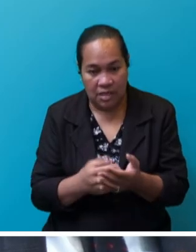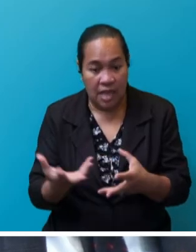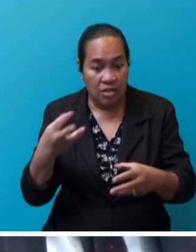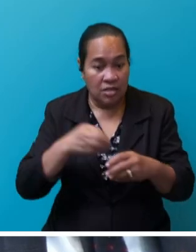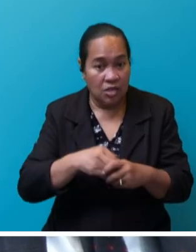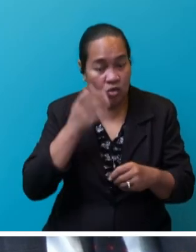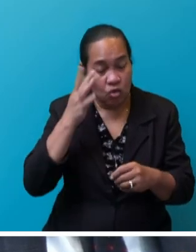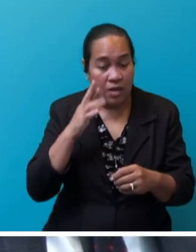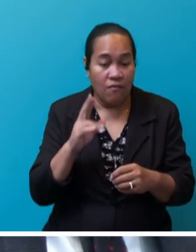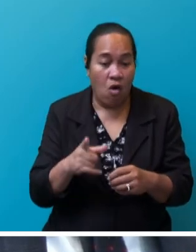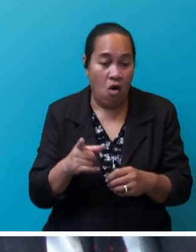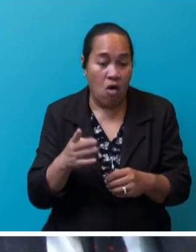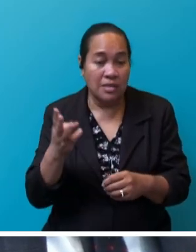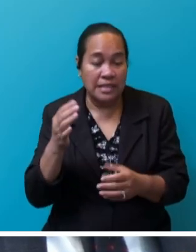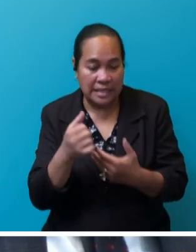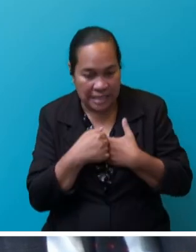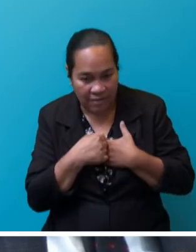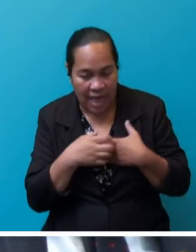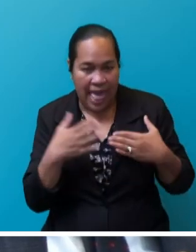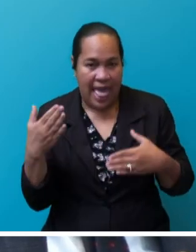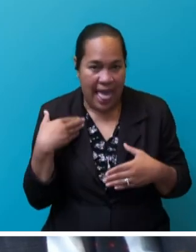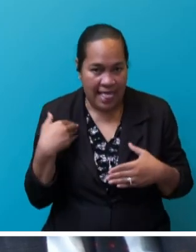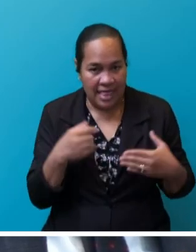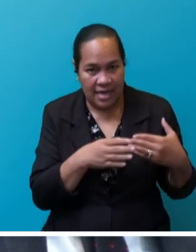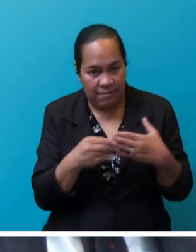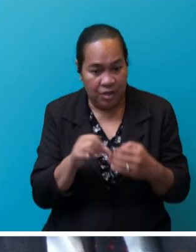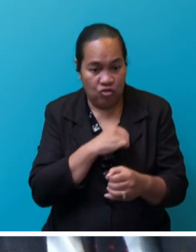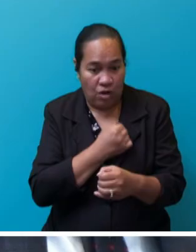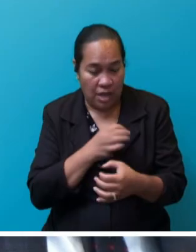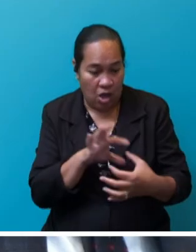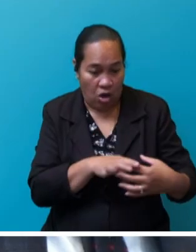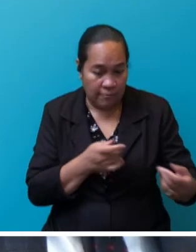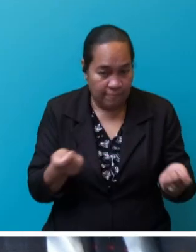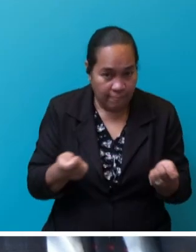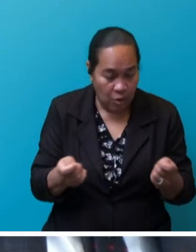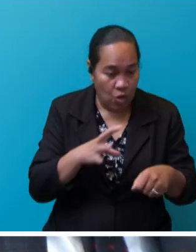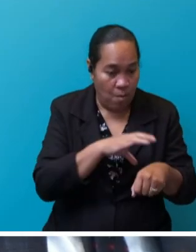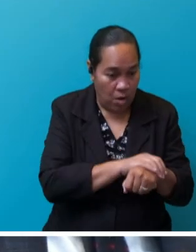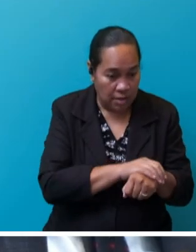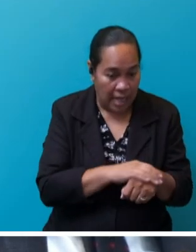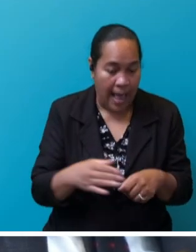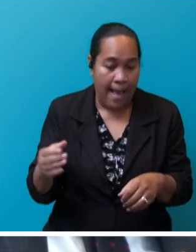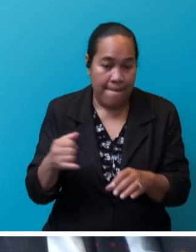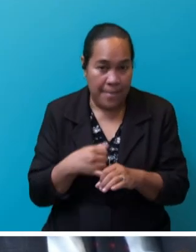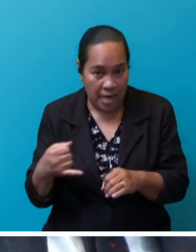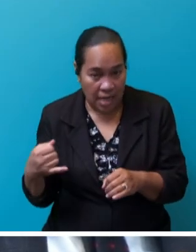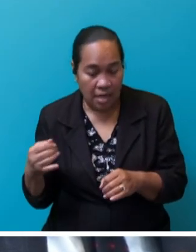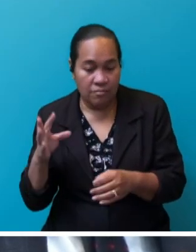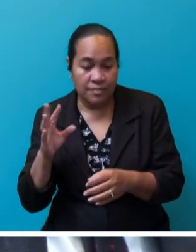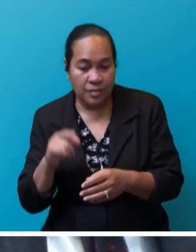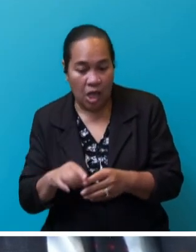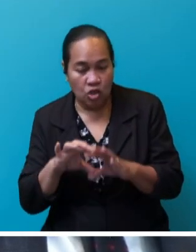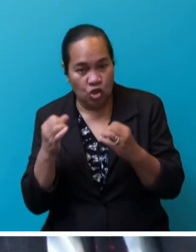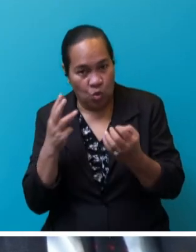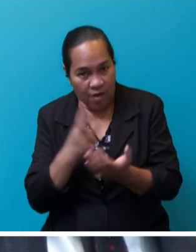on safety, health, and leadership, and strengthening coordination between police, medical professionals, social welfare, and